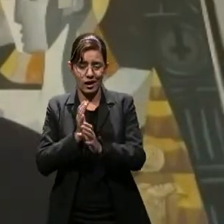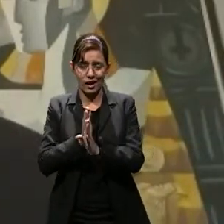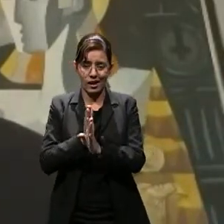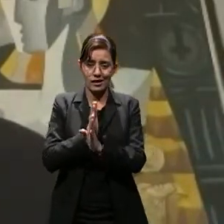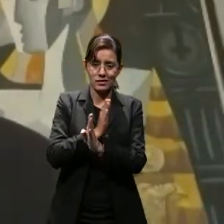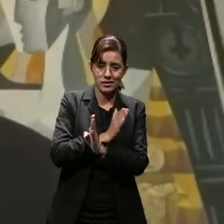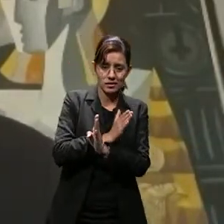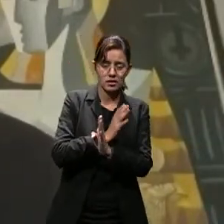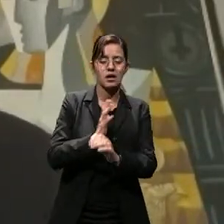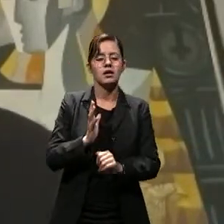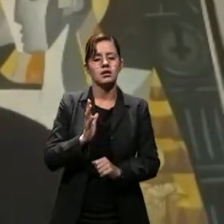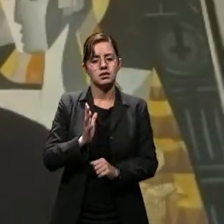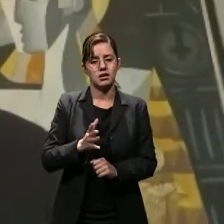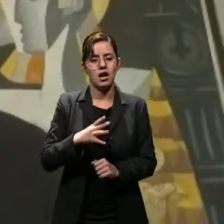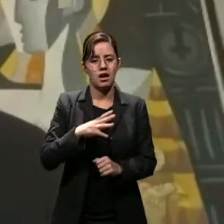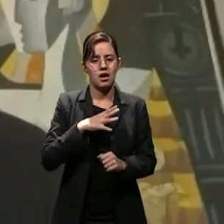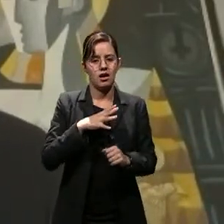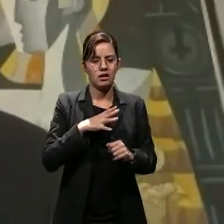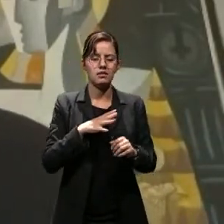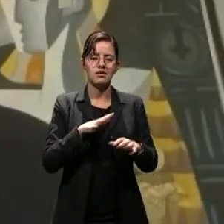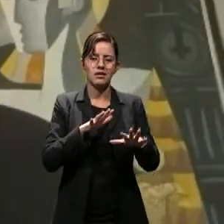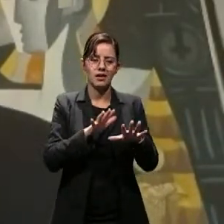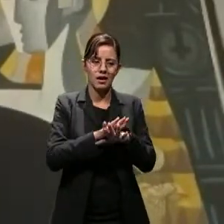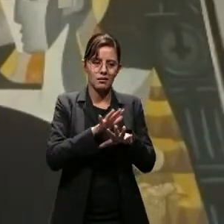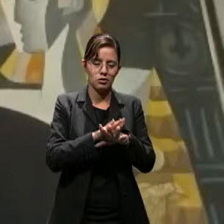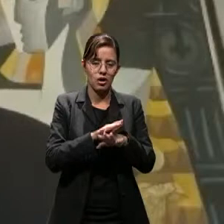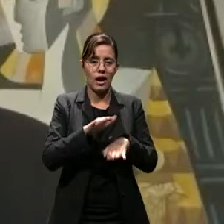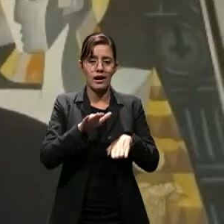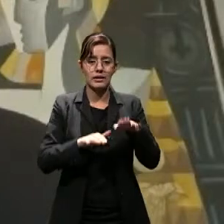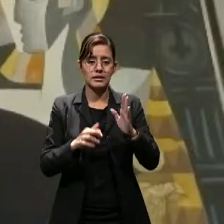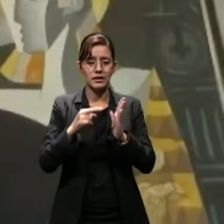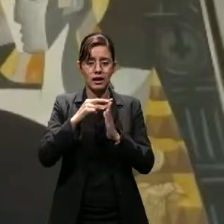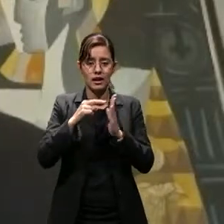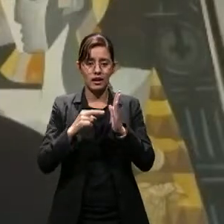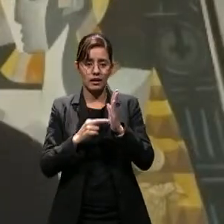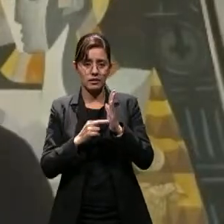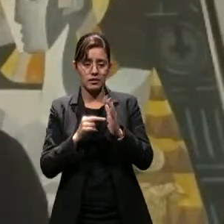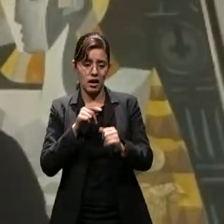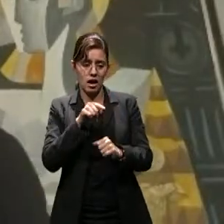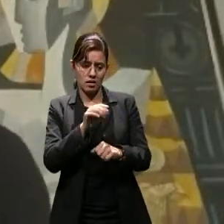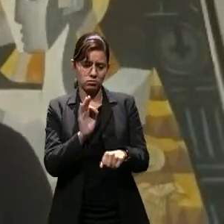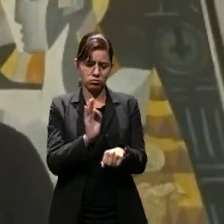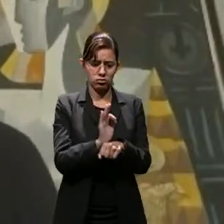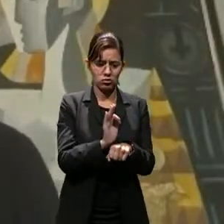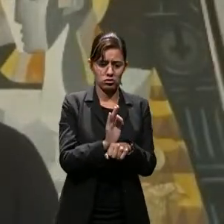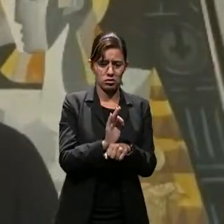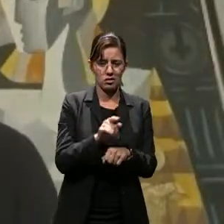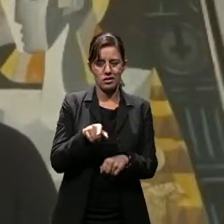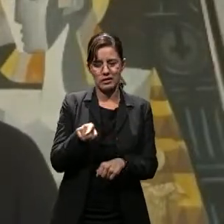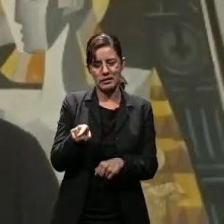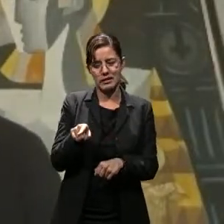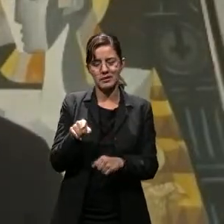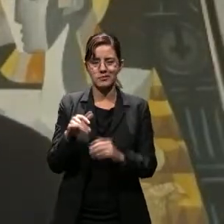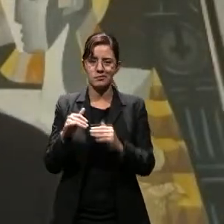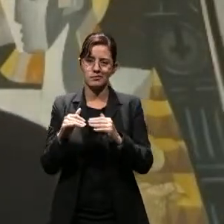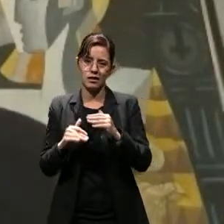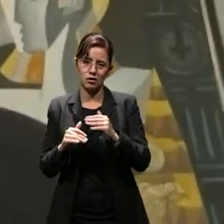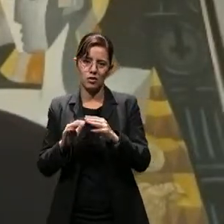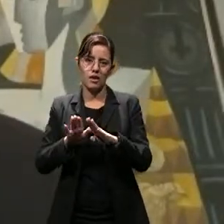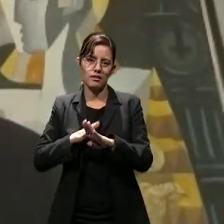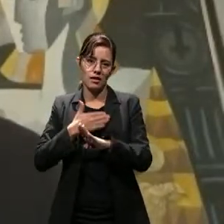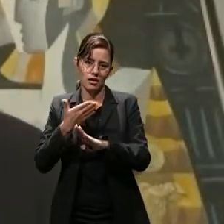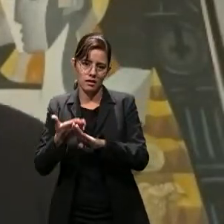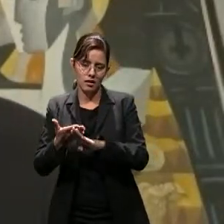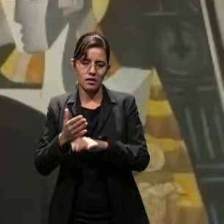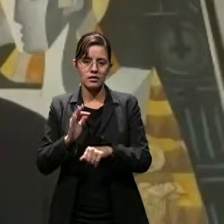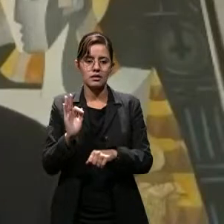imbalance. And there are some rules that benefit some stakeholders more than others.